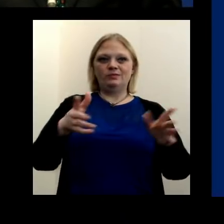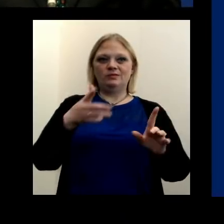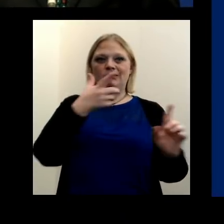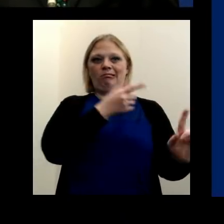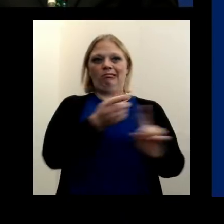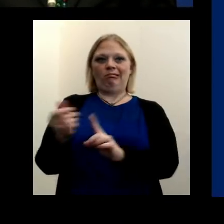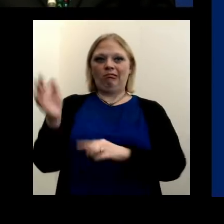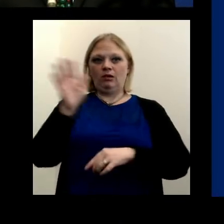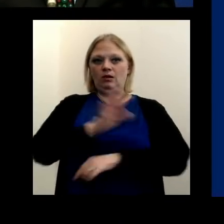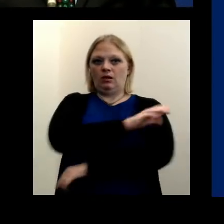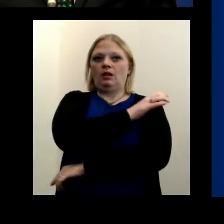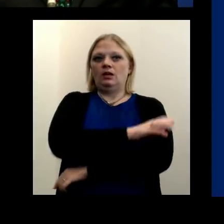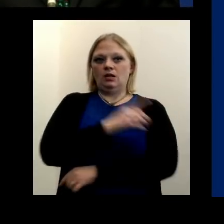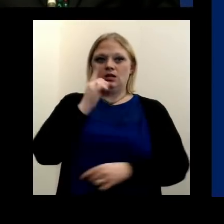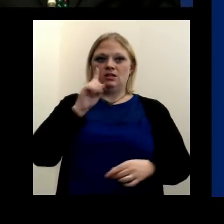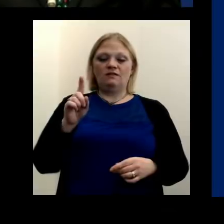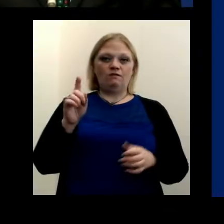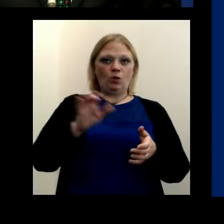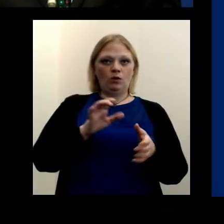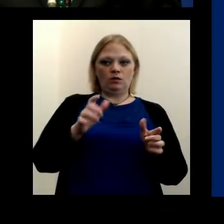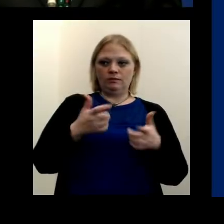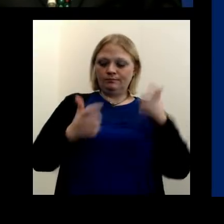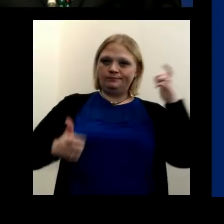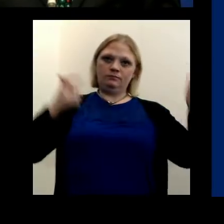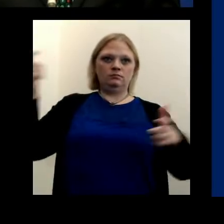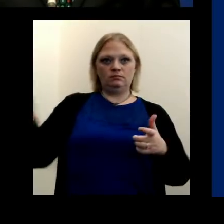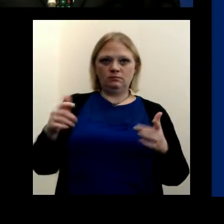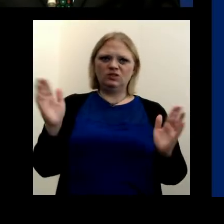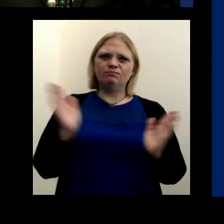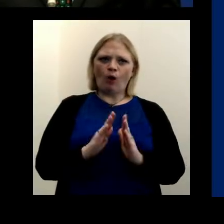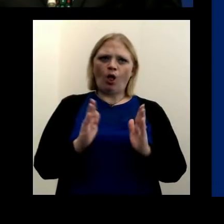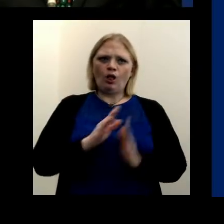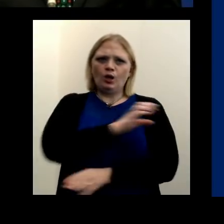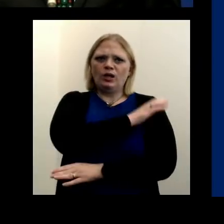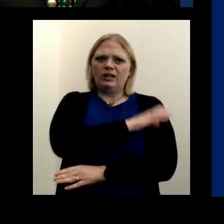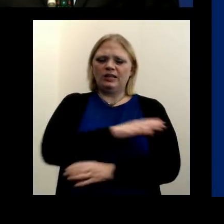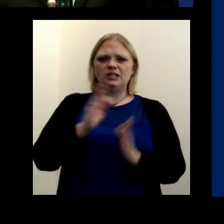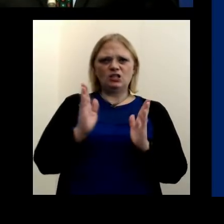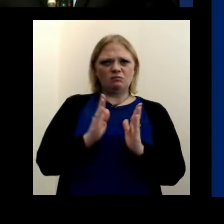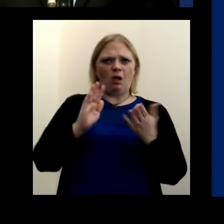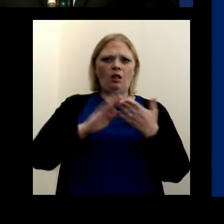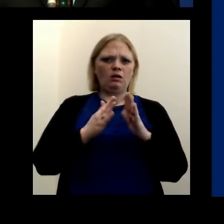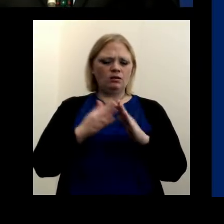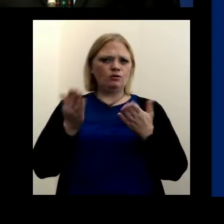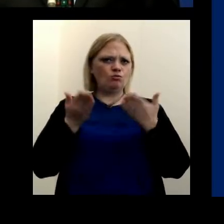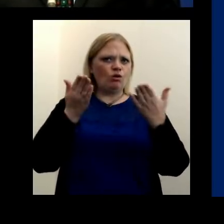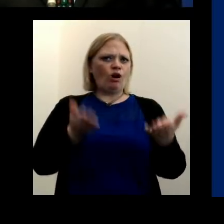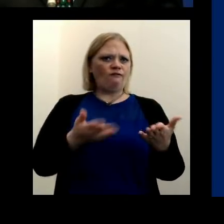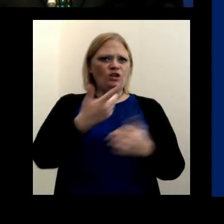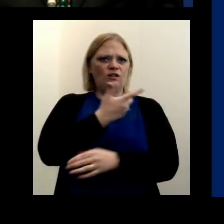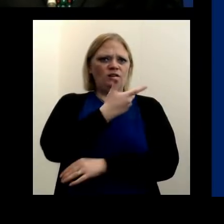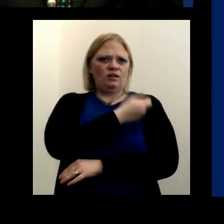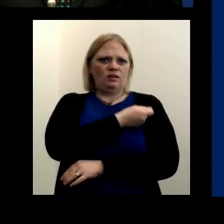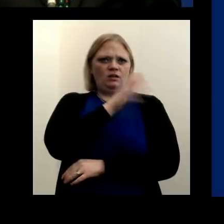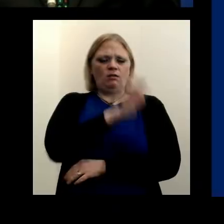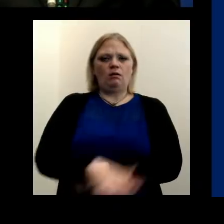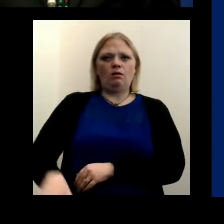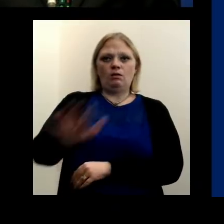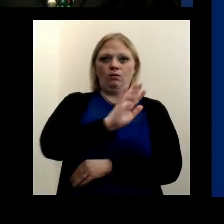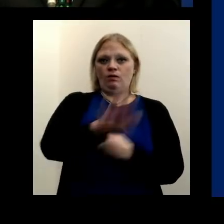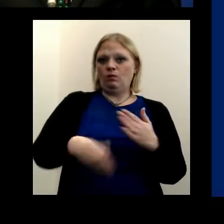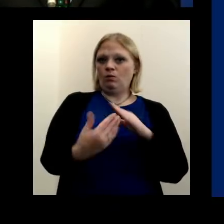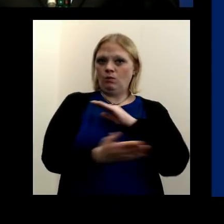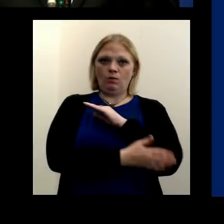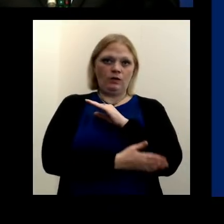the county. There will also be smaller clinics in some of the smaller communities to ensure that we're offering vaccinations across the entire